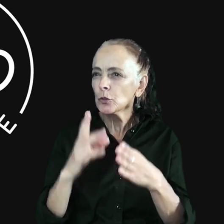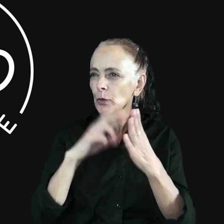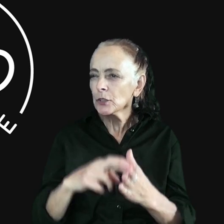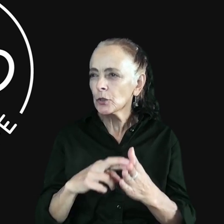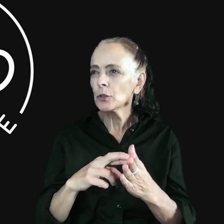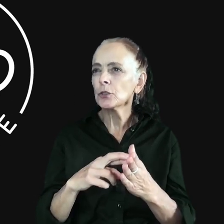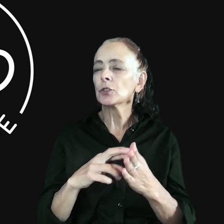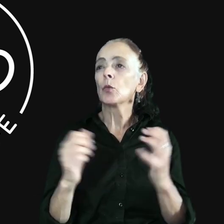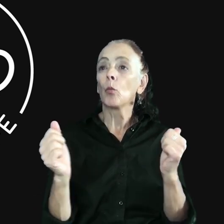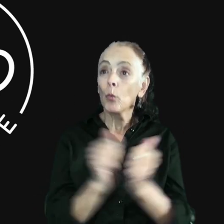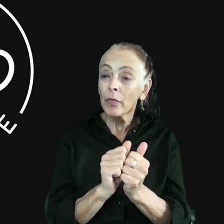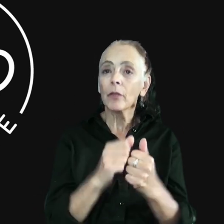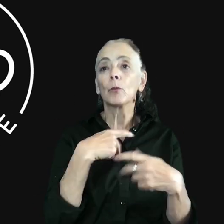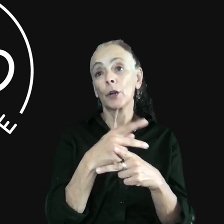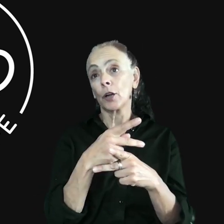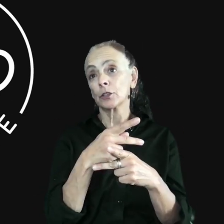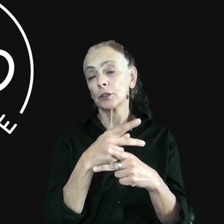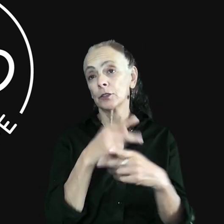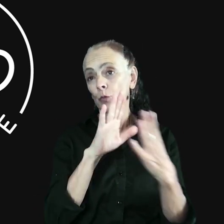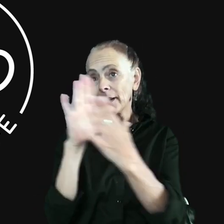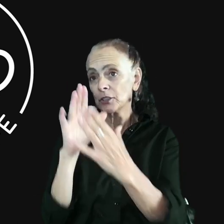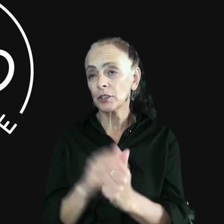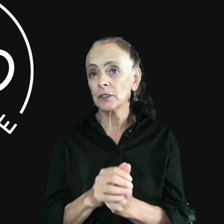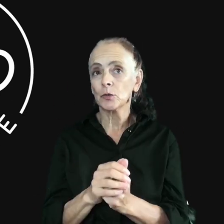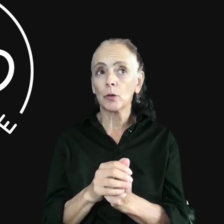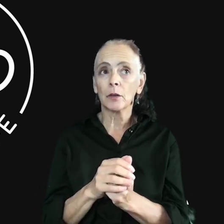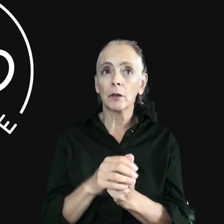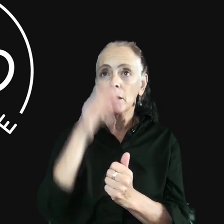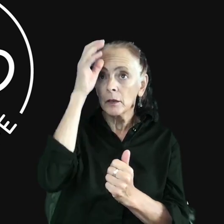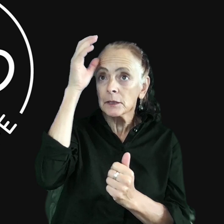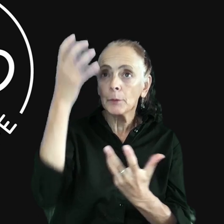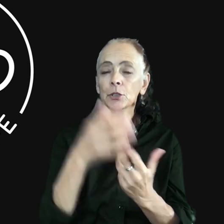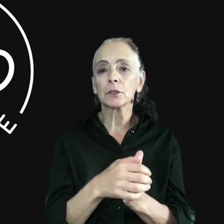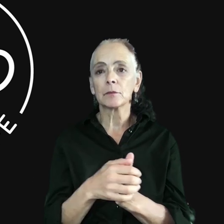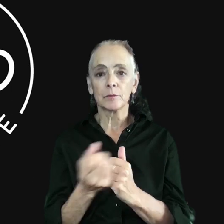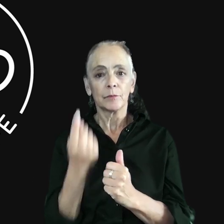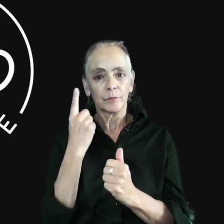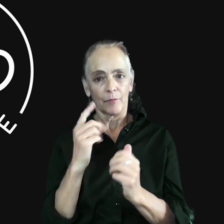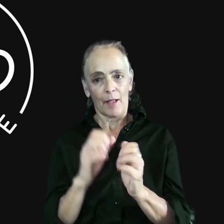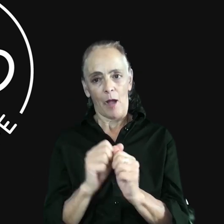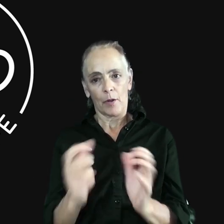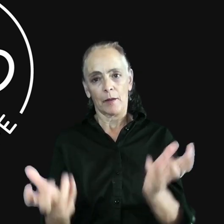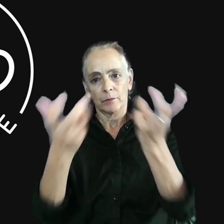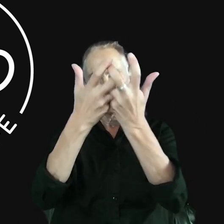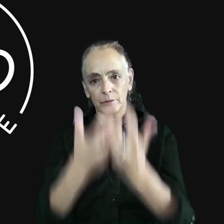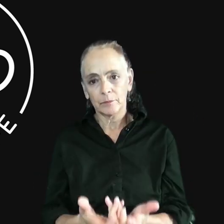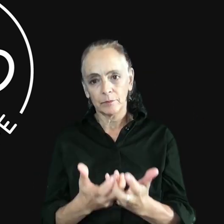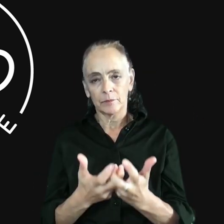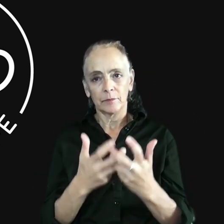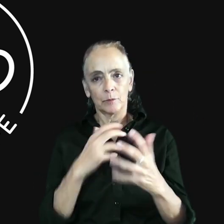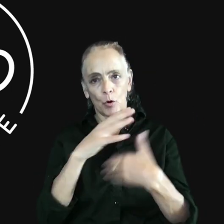alongside the production strategy or the conception or anything it's really understanding how we can complement that process it's